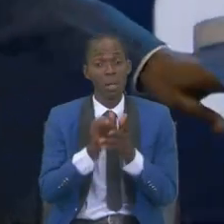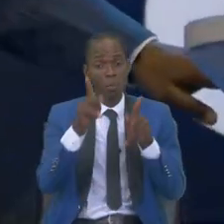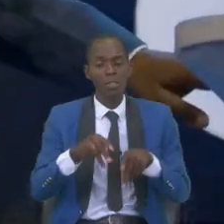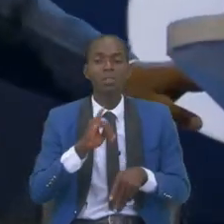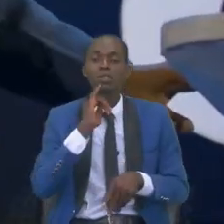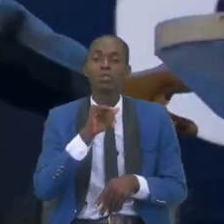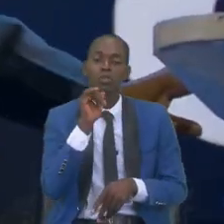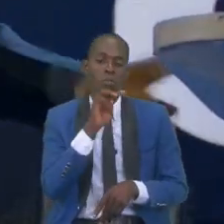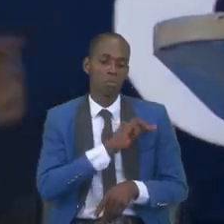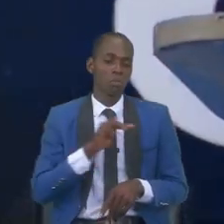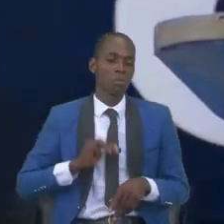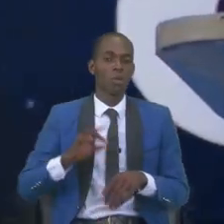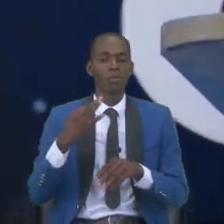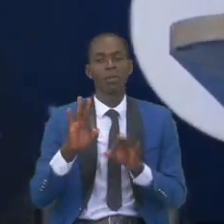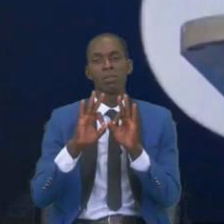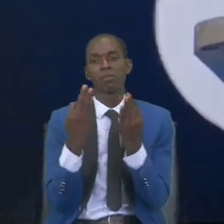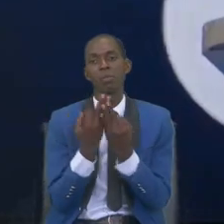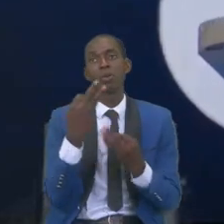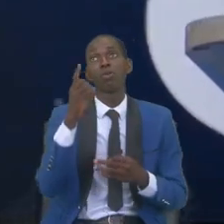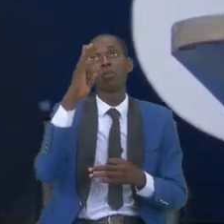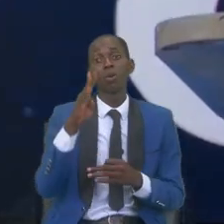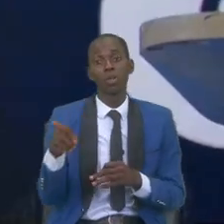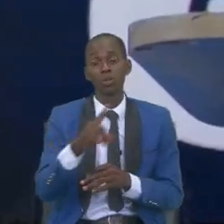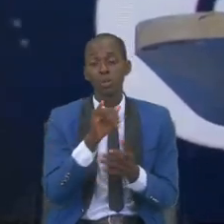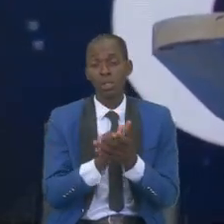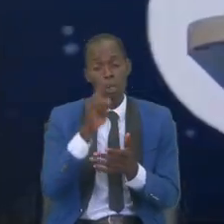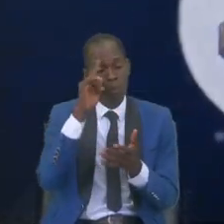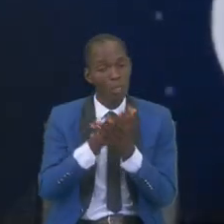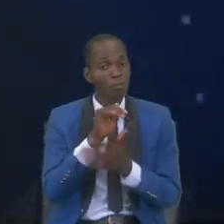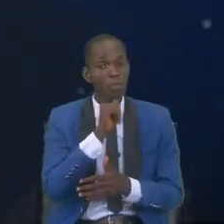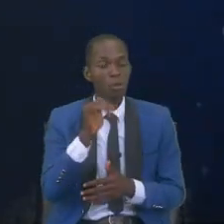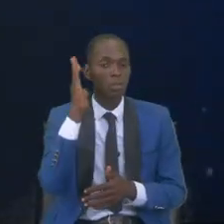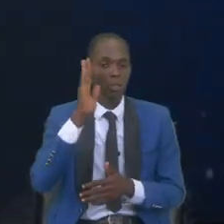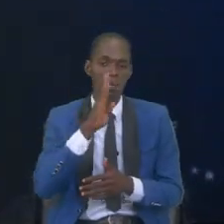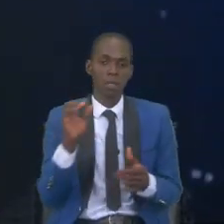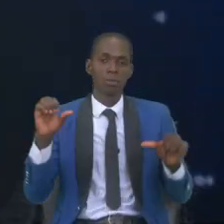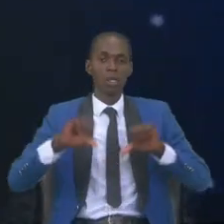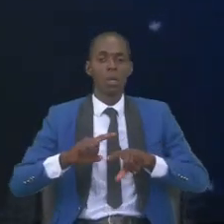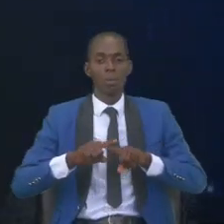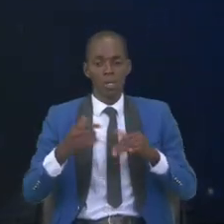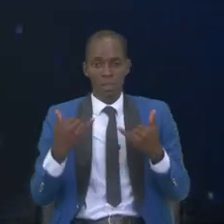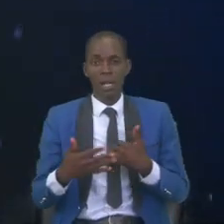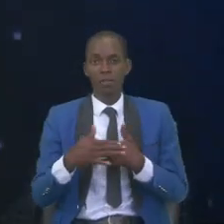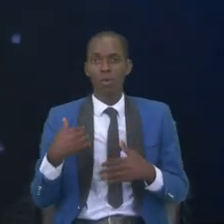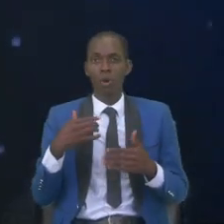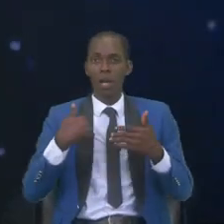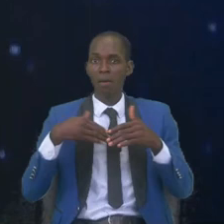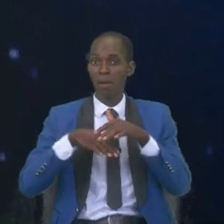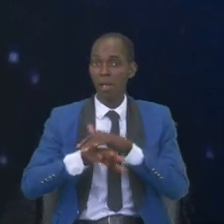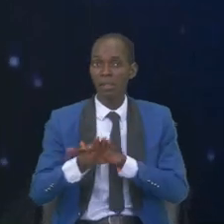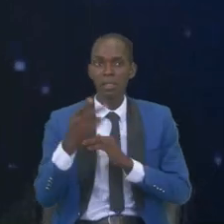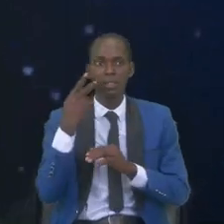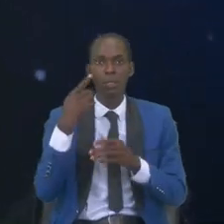that believeth not shall be damned. And now, after we have entered, look at verse 17. That's the exploits